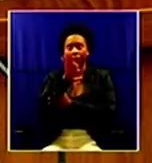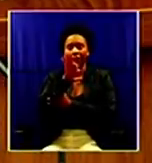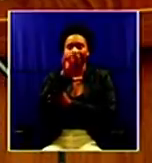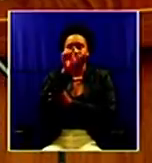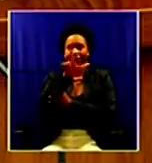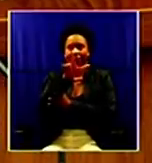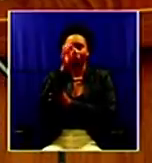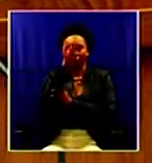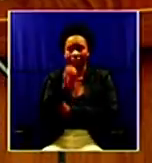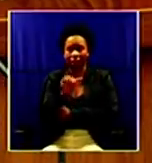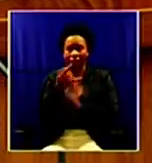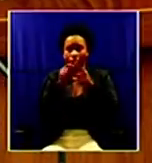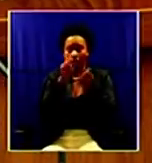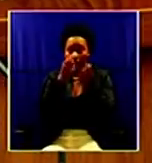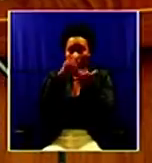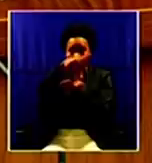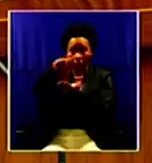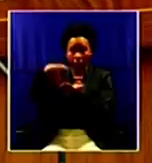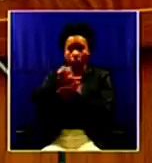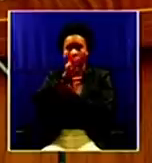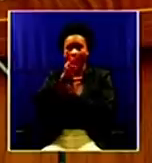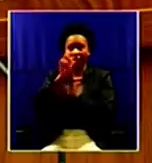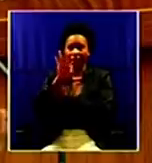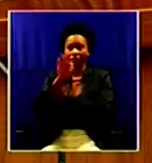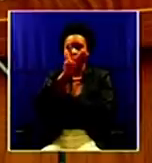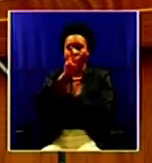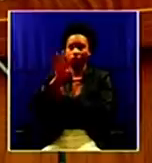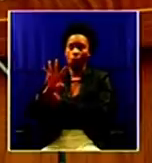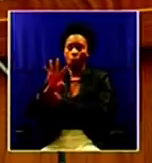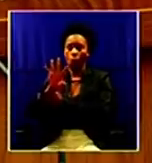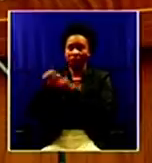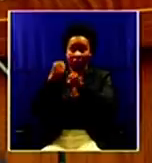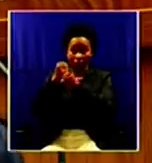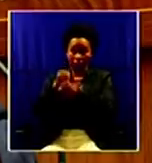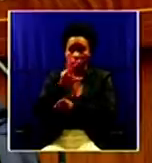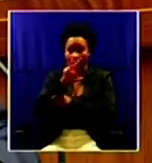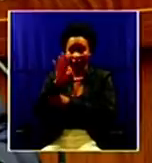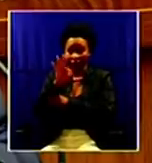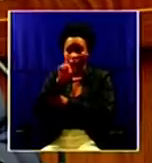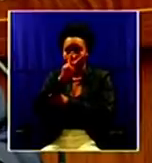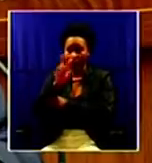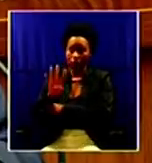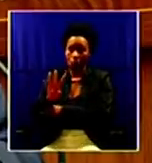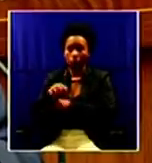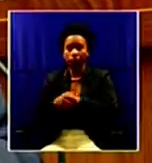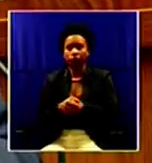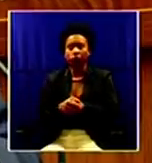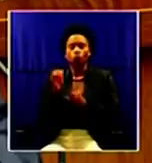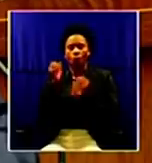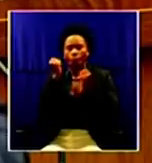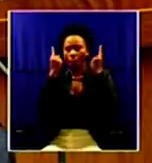in 23-24. We are aware that financial governance remains a challenge for many